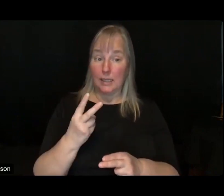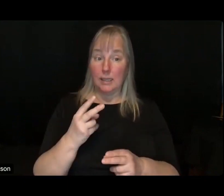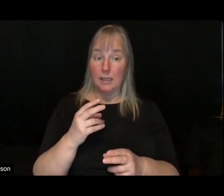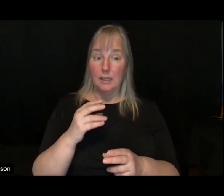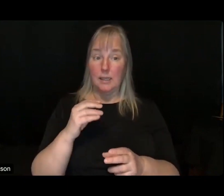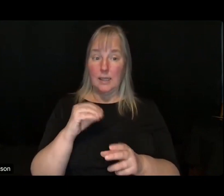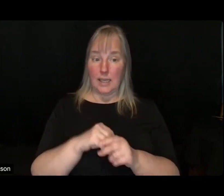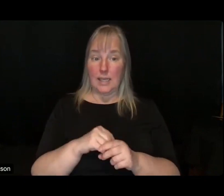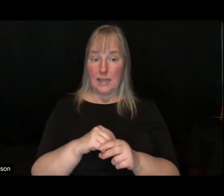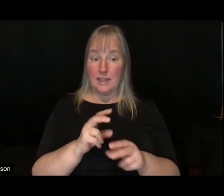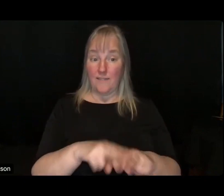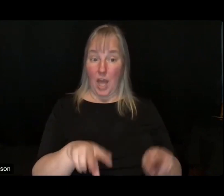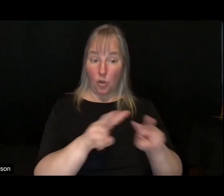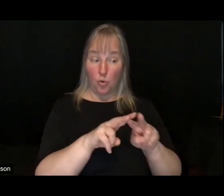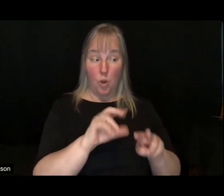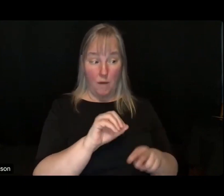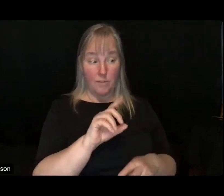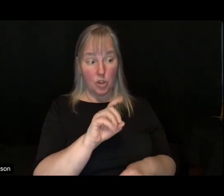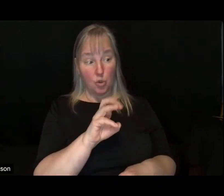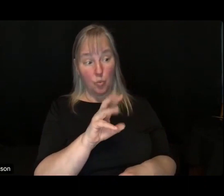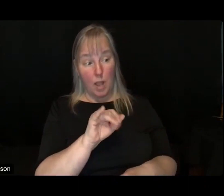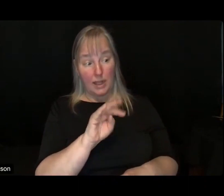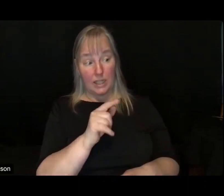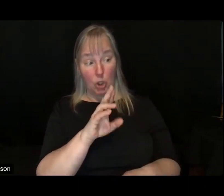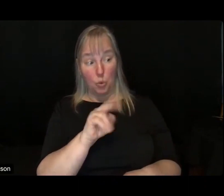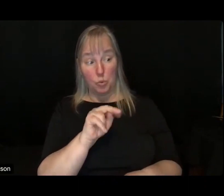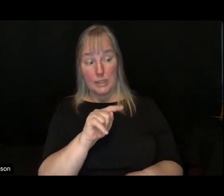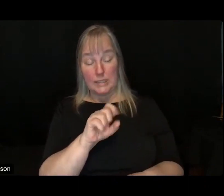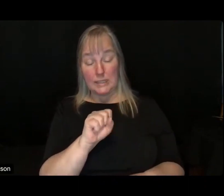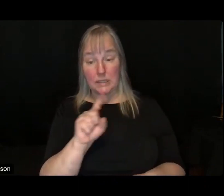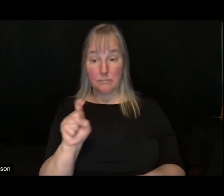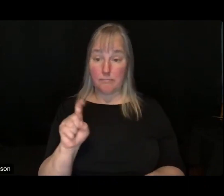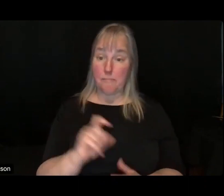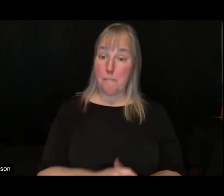the value of the dwelling units?